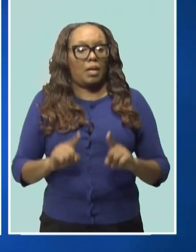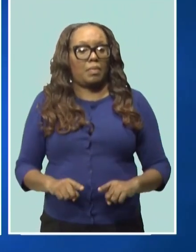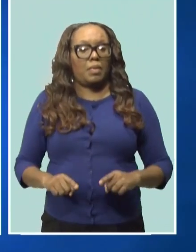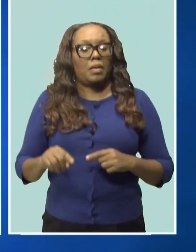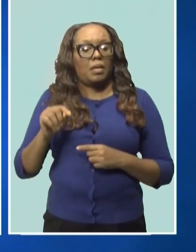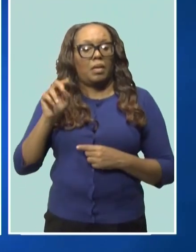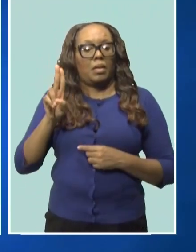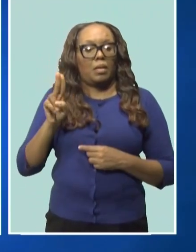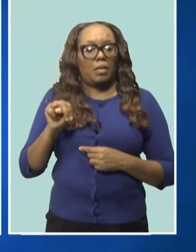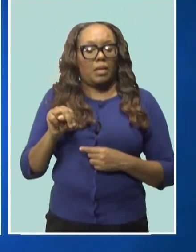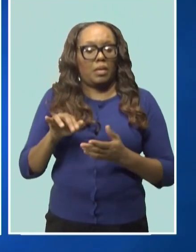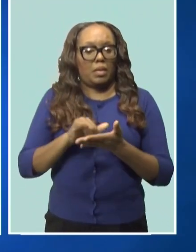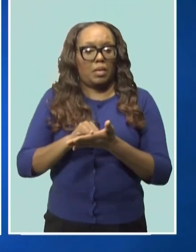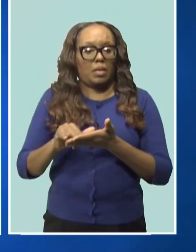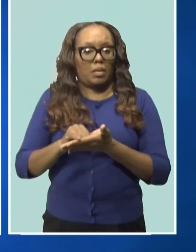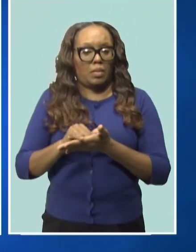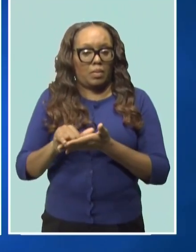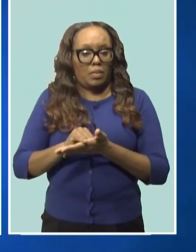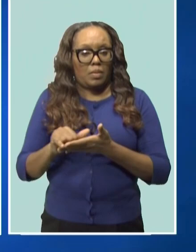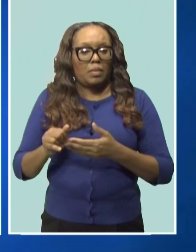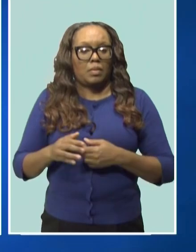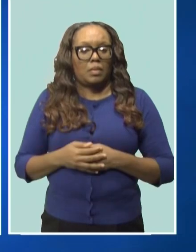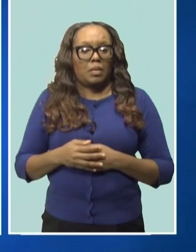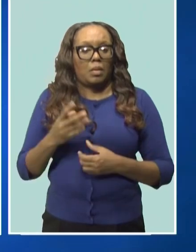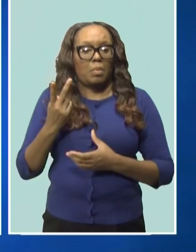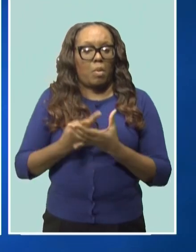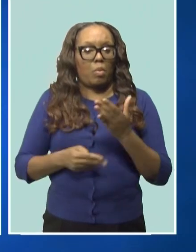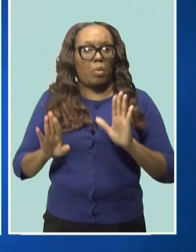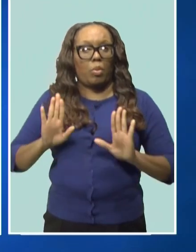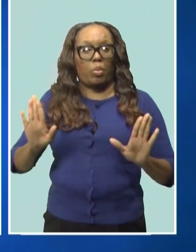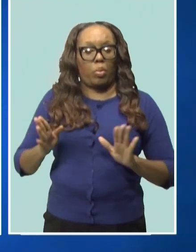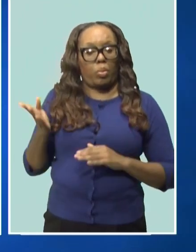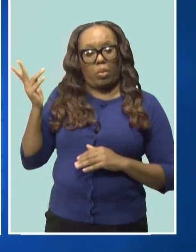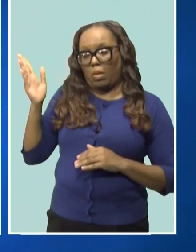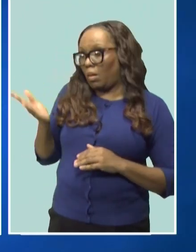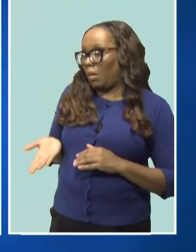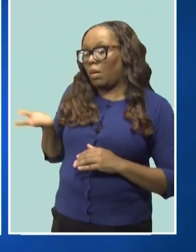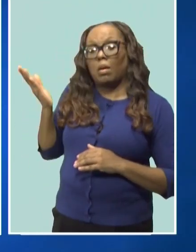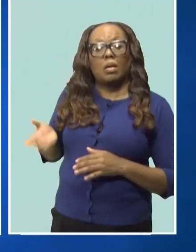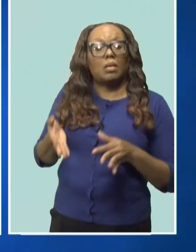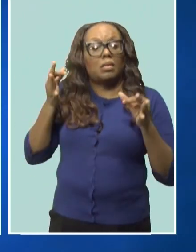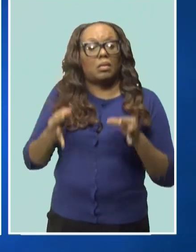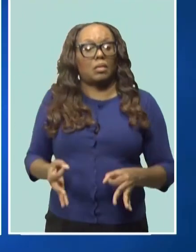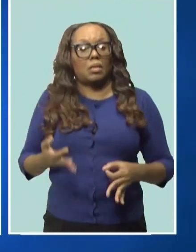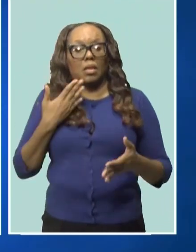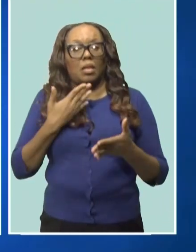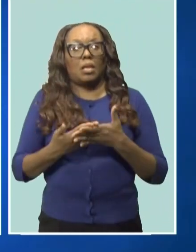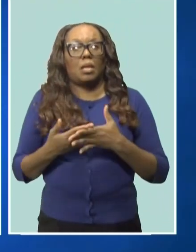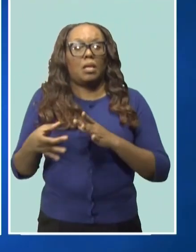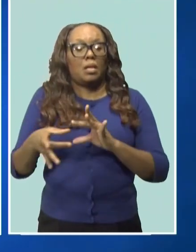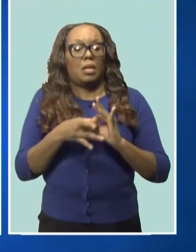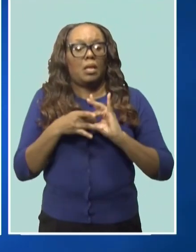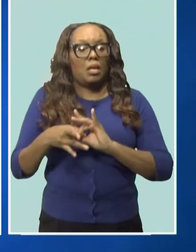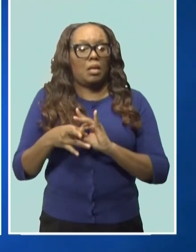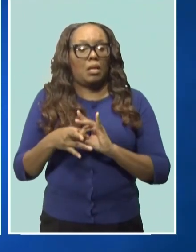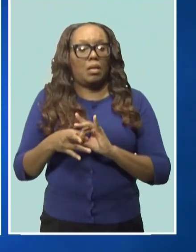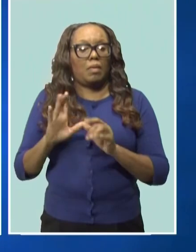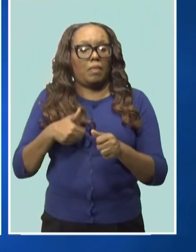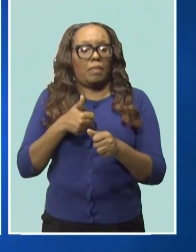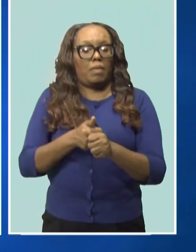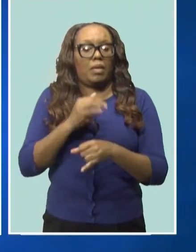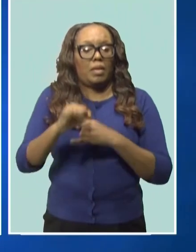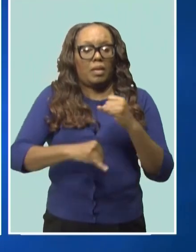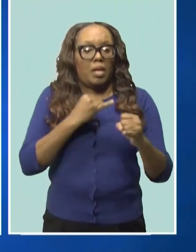the permanent mission of Barbados to the UN in New York. The two parties decided diplomatic relations would be based on international